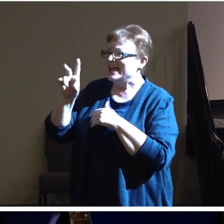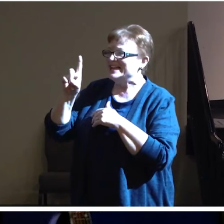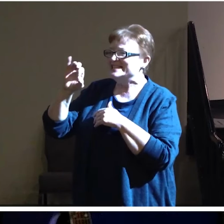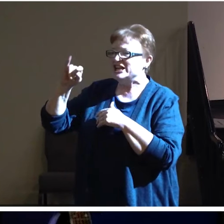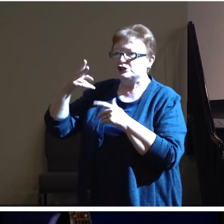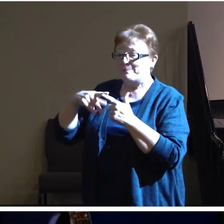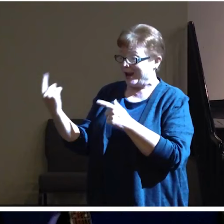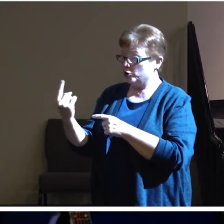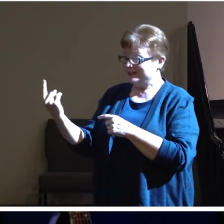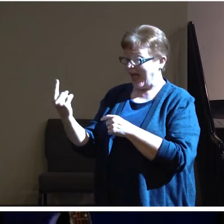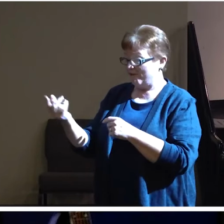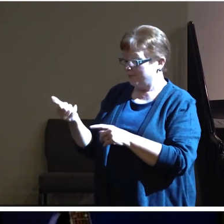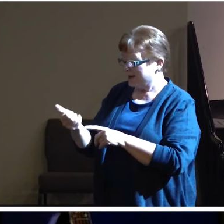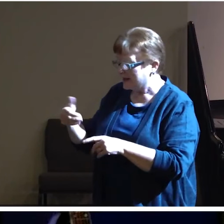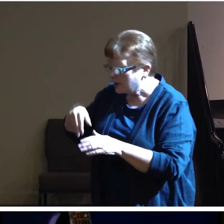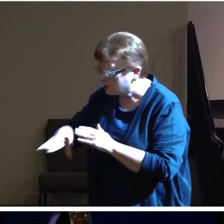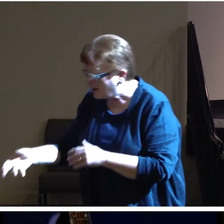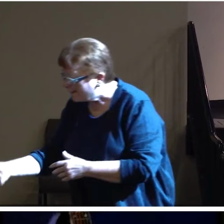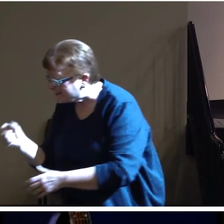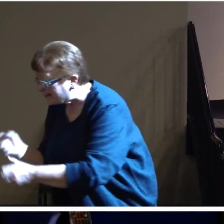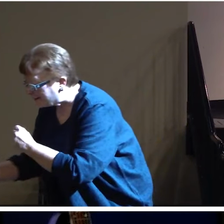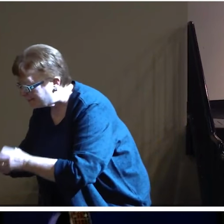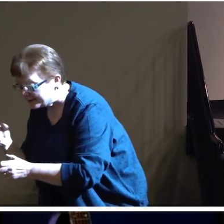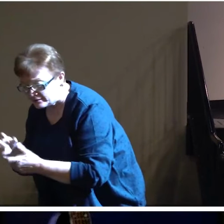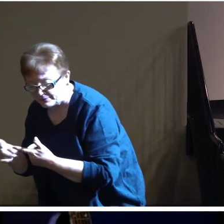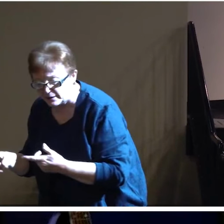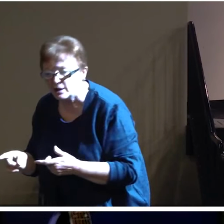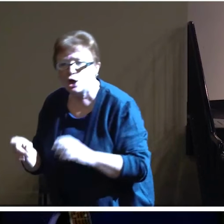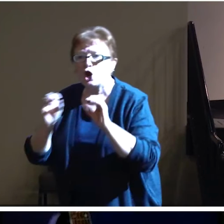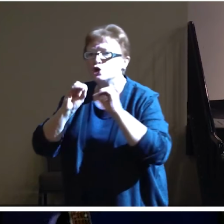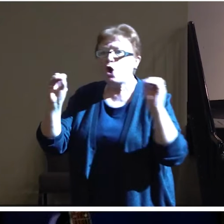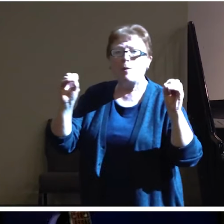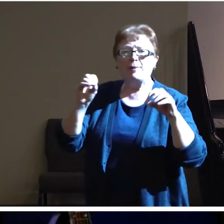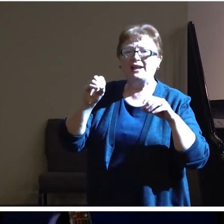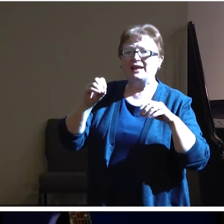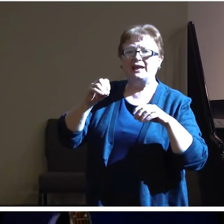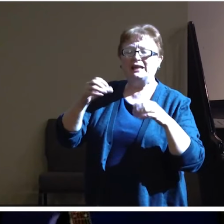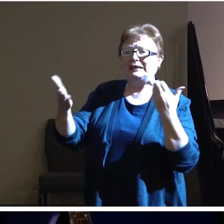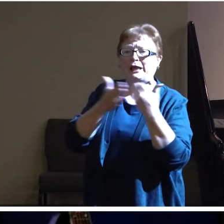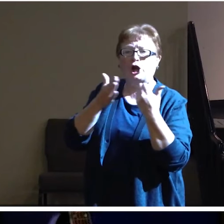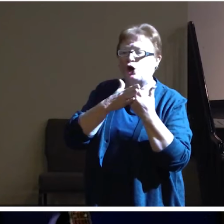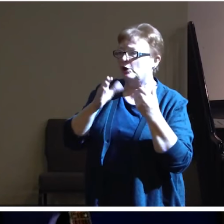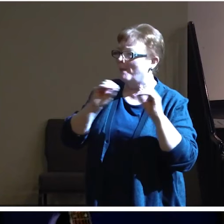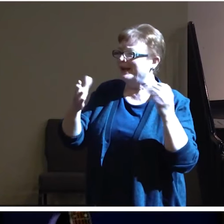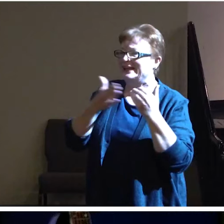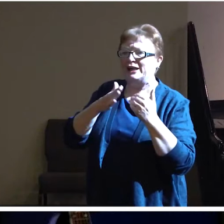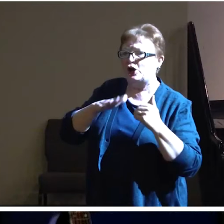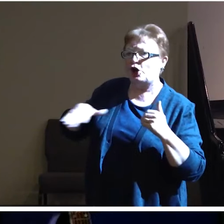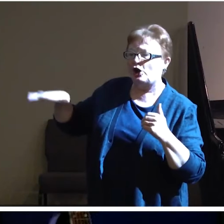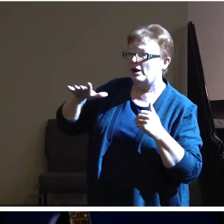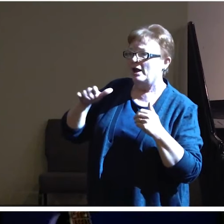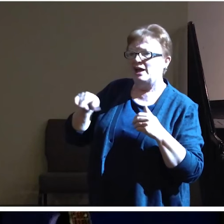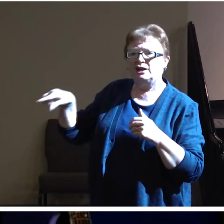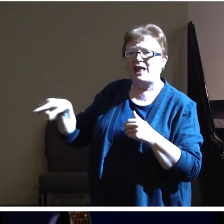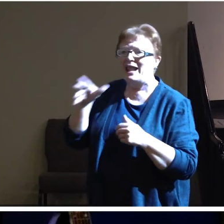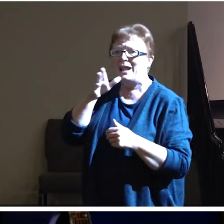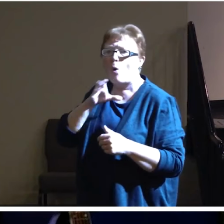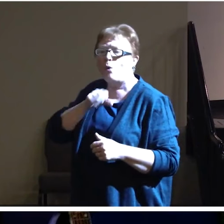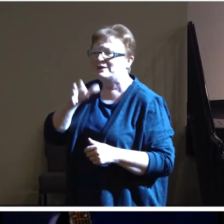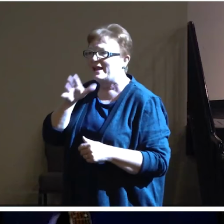herself with nobody within, I don't know, a mile and a half with a mask on.